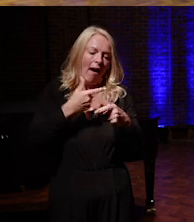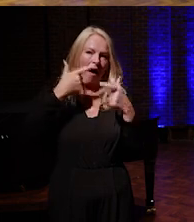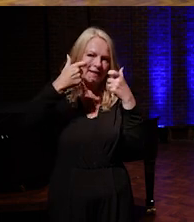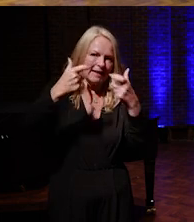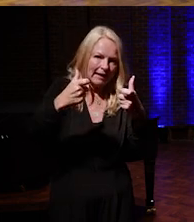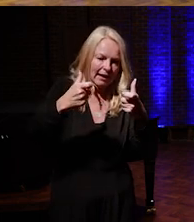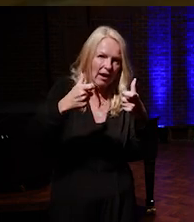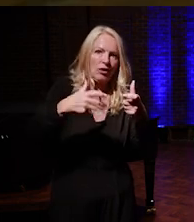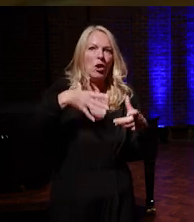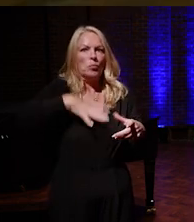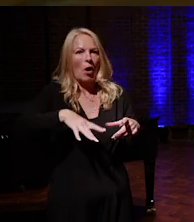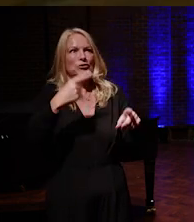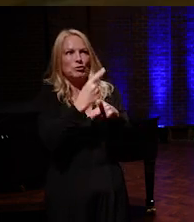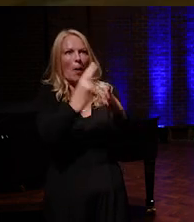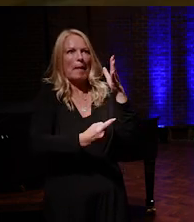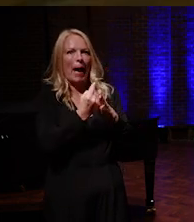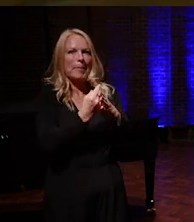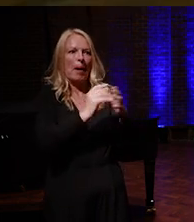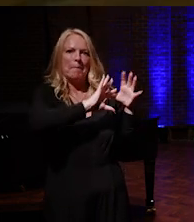Although, that is exactly what I do.